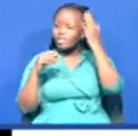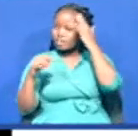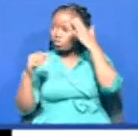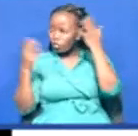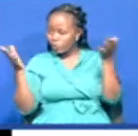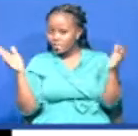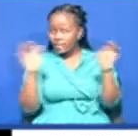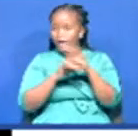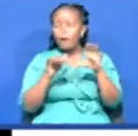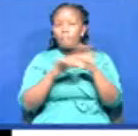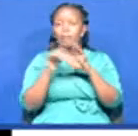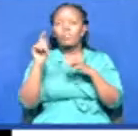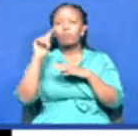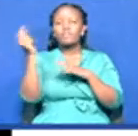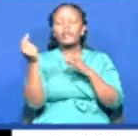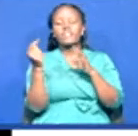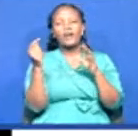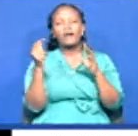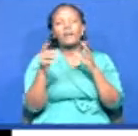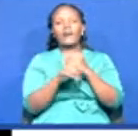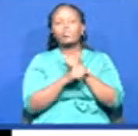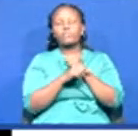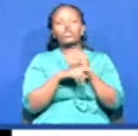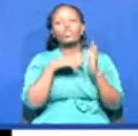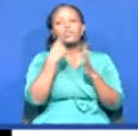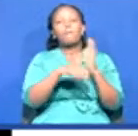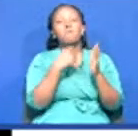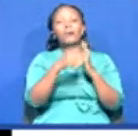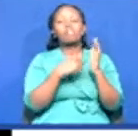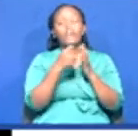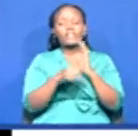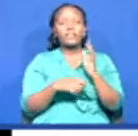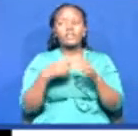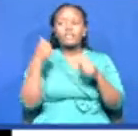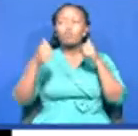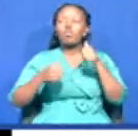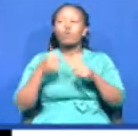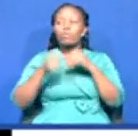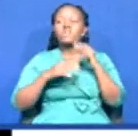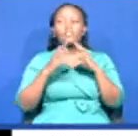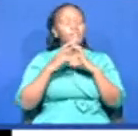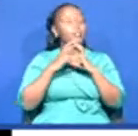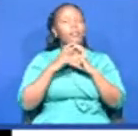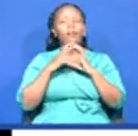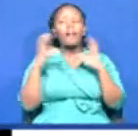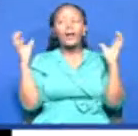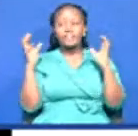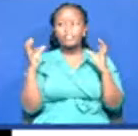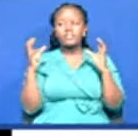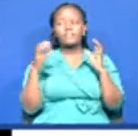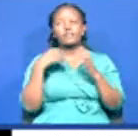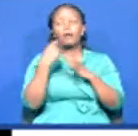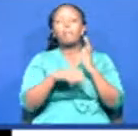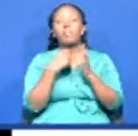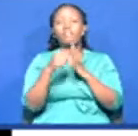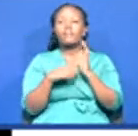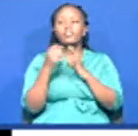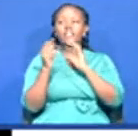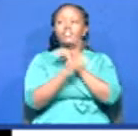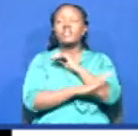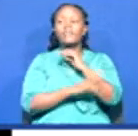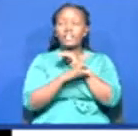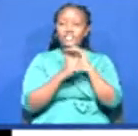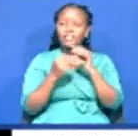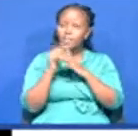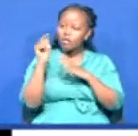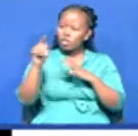Association of Manufacturers, which is the largest association of manufacturers in this country, that you have